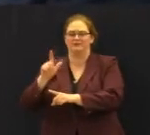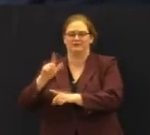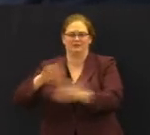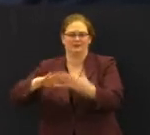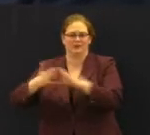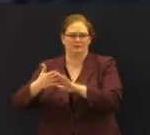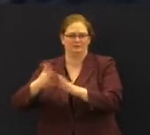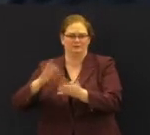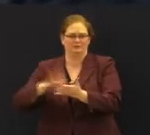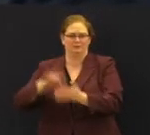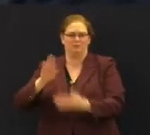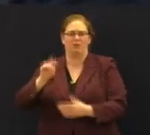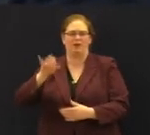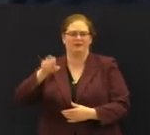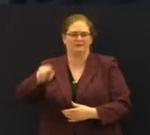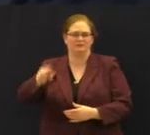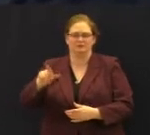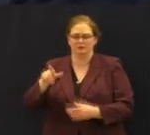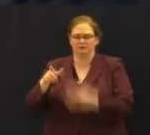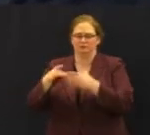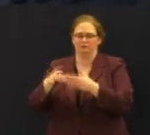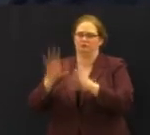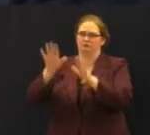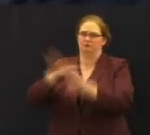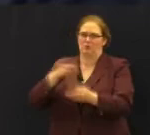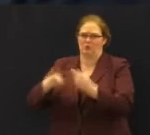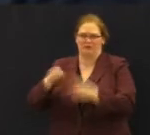Bonnie Worth, and she's been a fantastic partner in this as well.